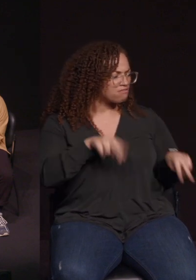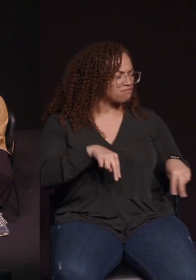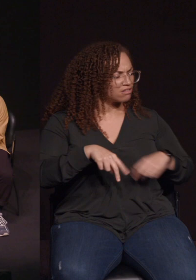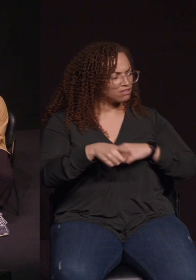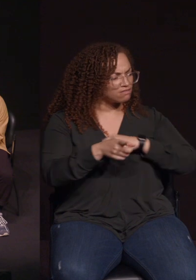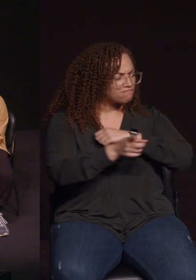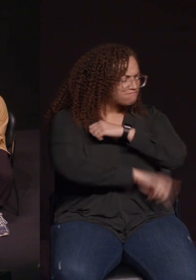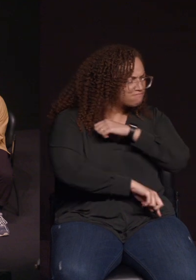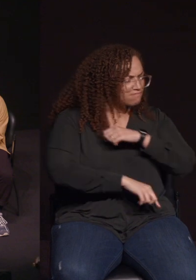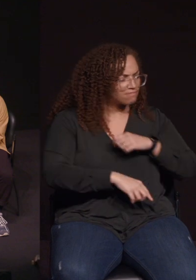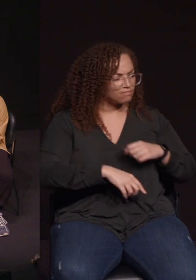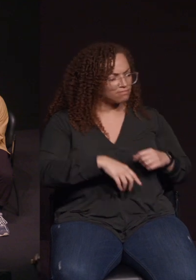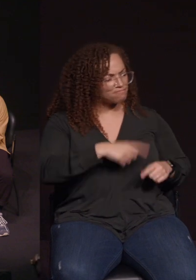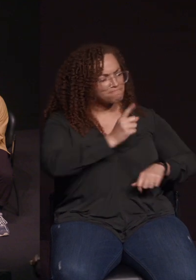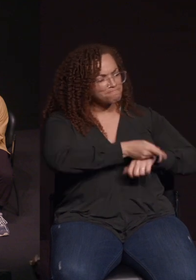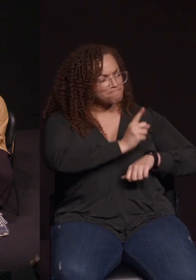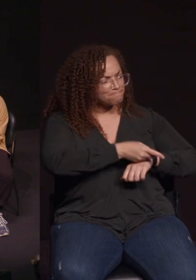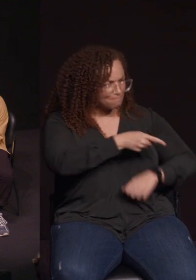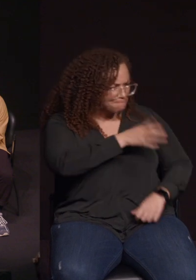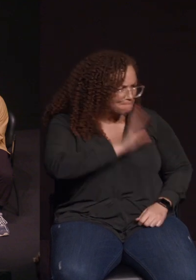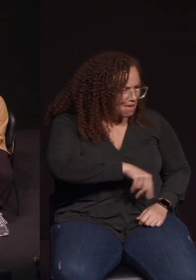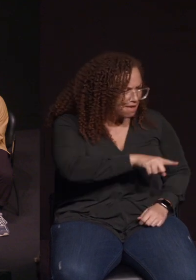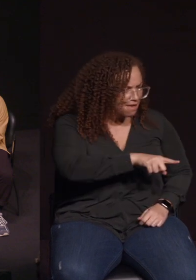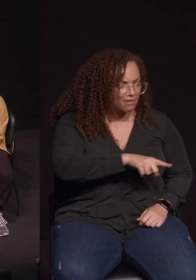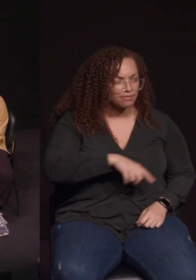you mentioned the kind of